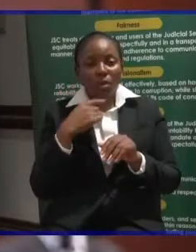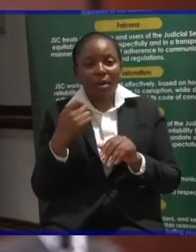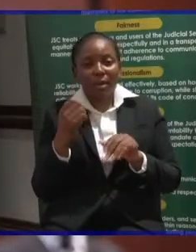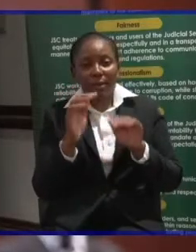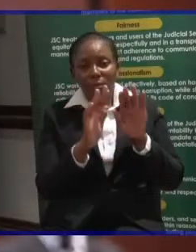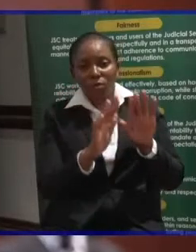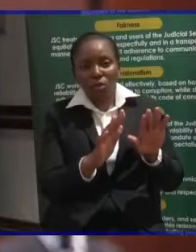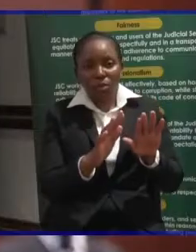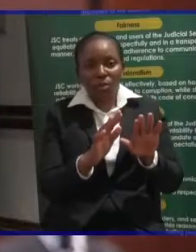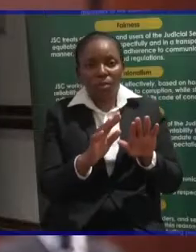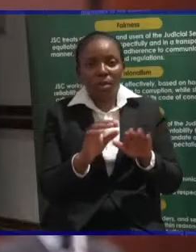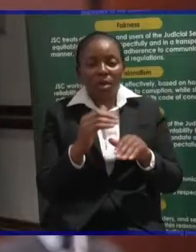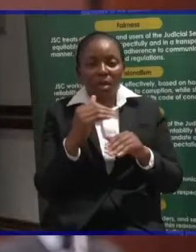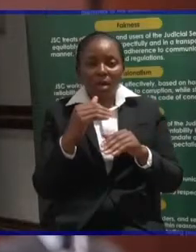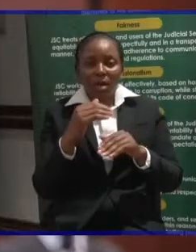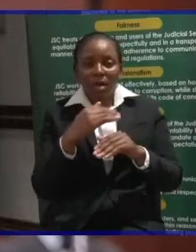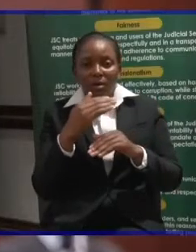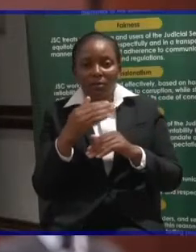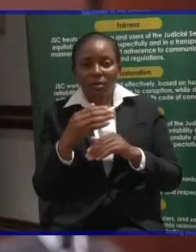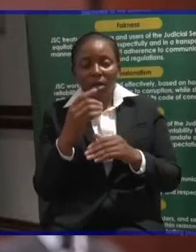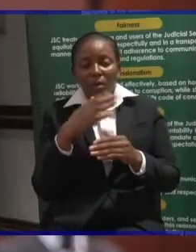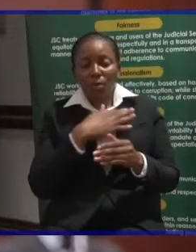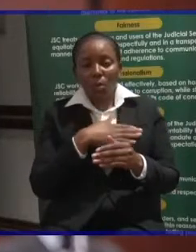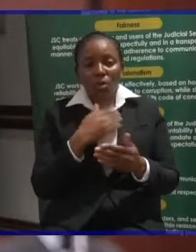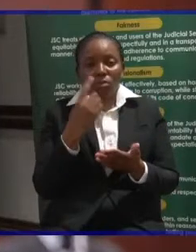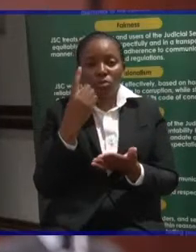As soon as funds permit, I intended to do it